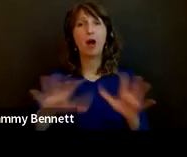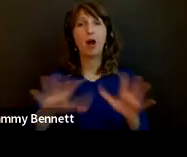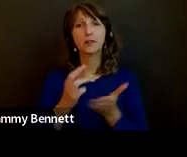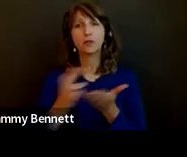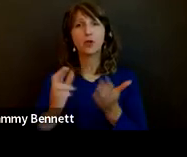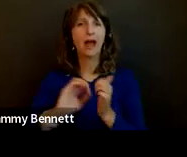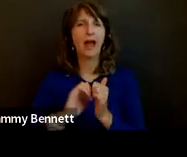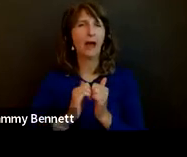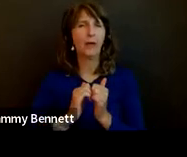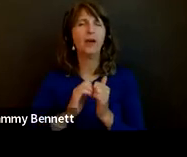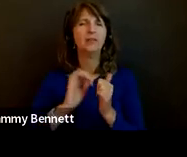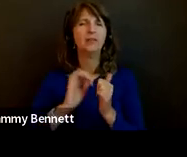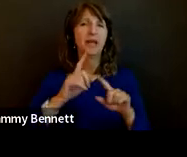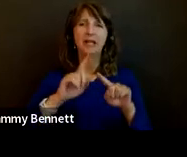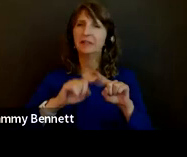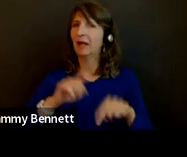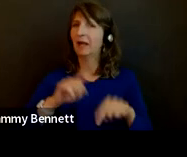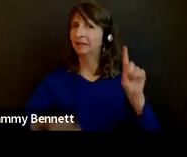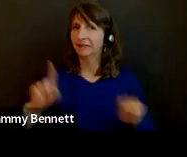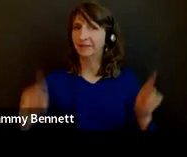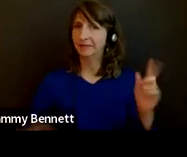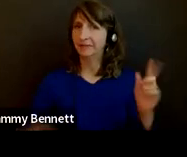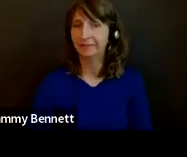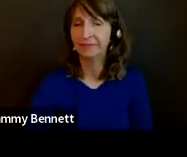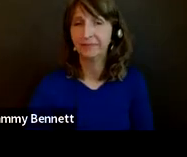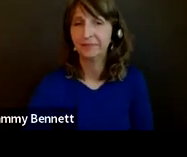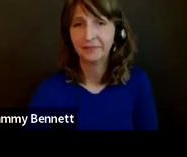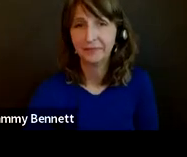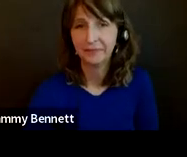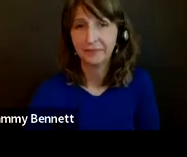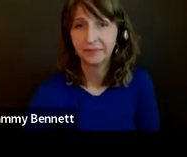Okay, let's see. All right,